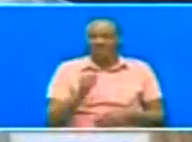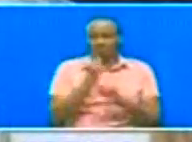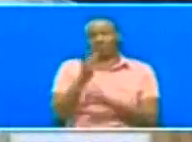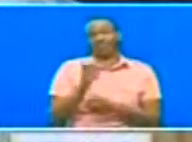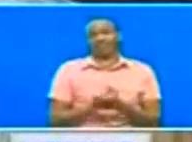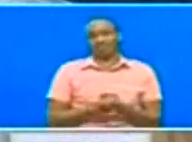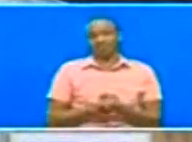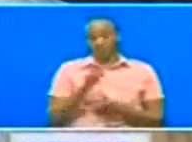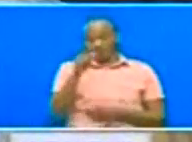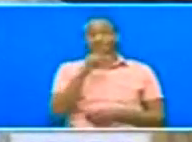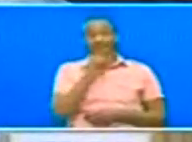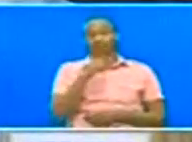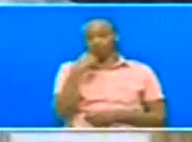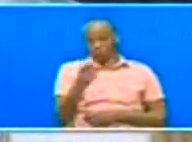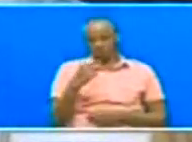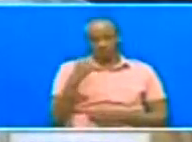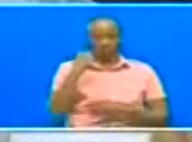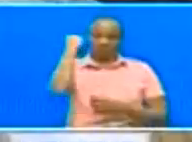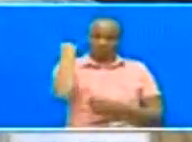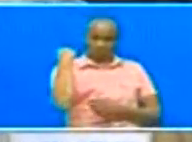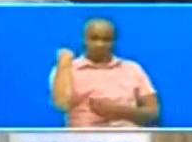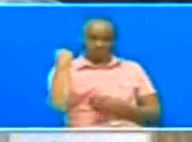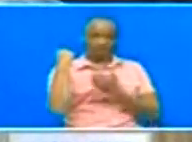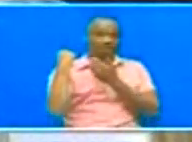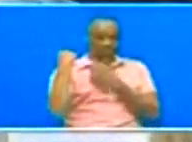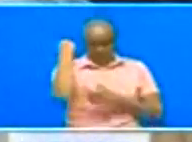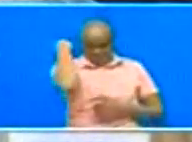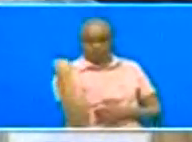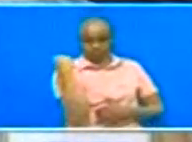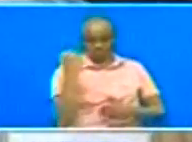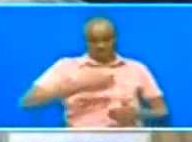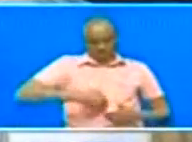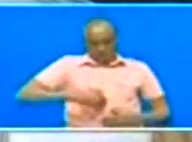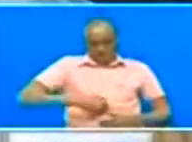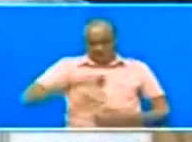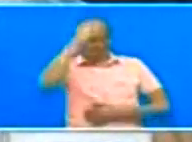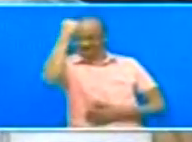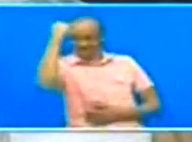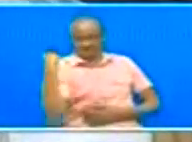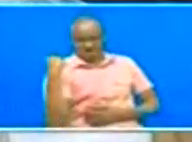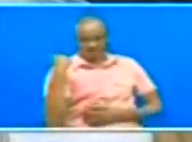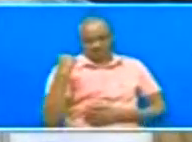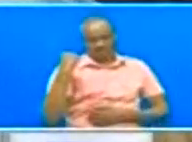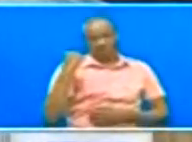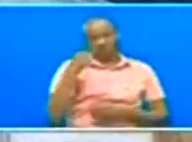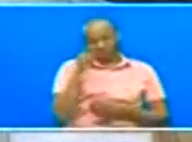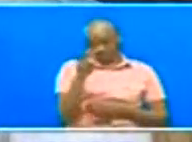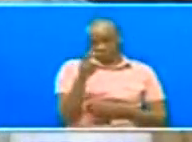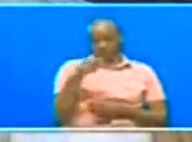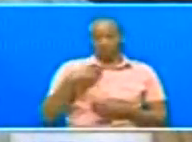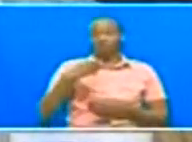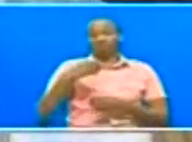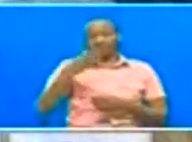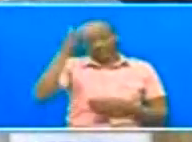nurse there to put his elbow on my belly. So they will push. So the nurse will